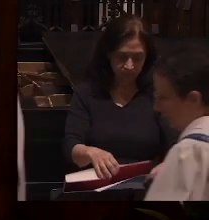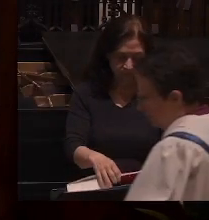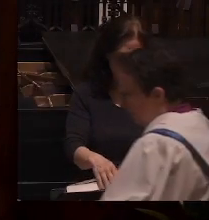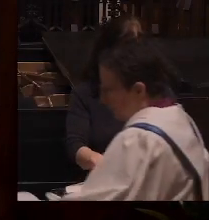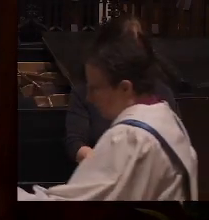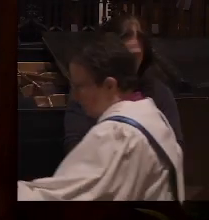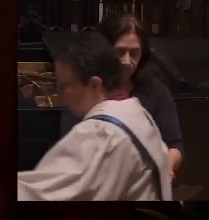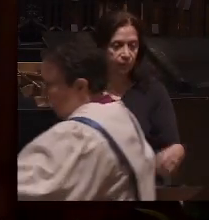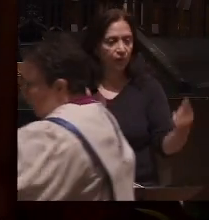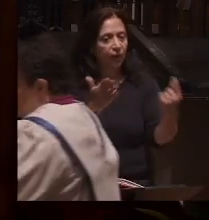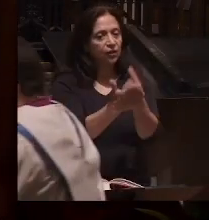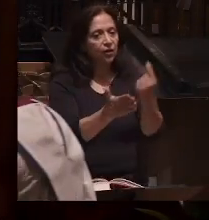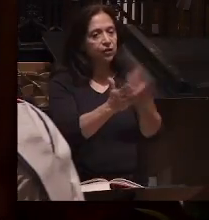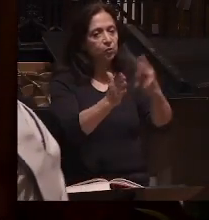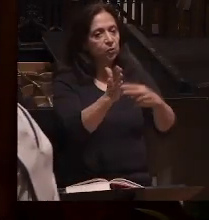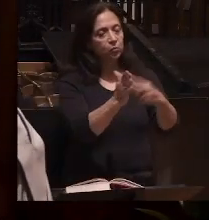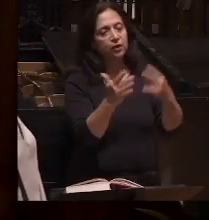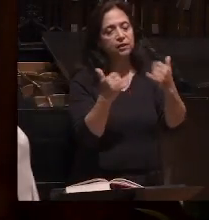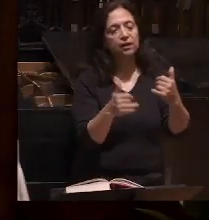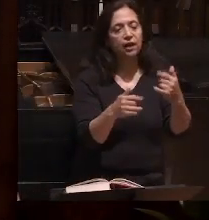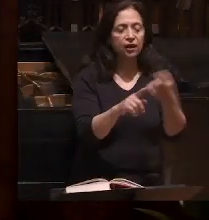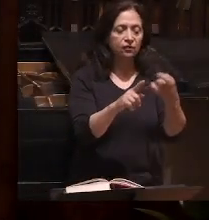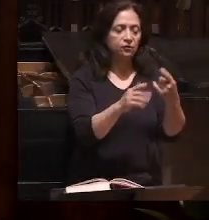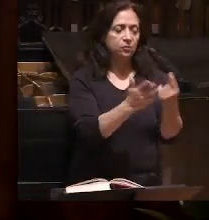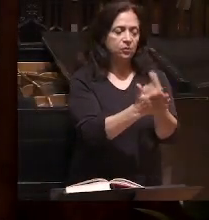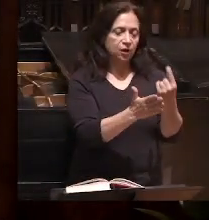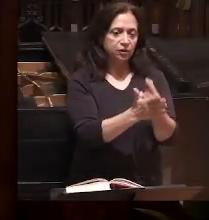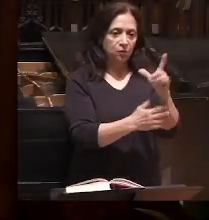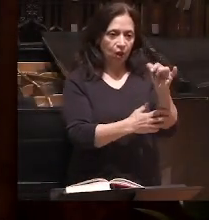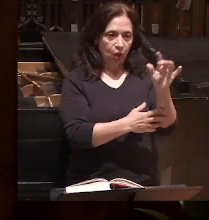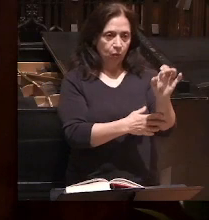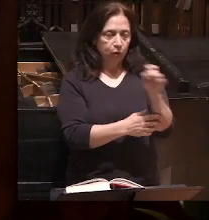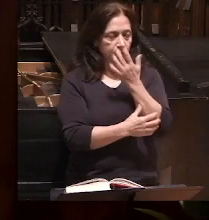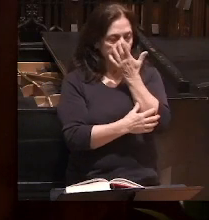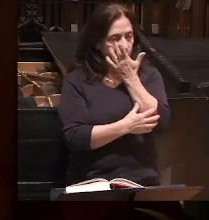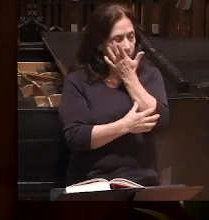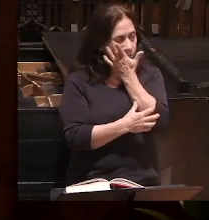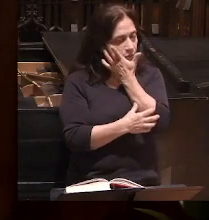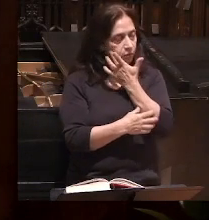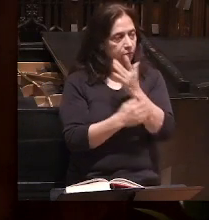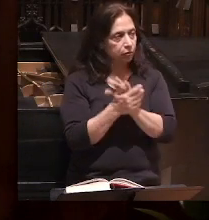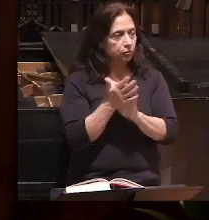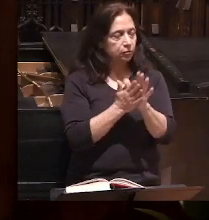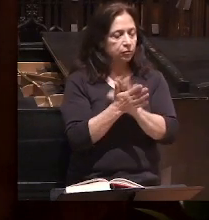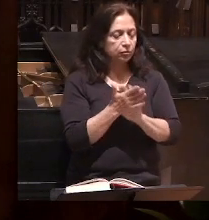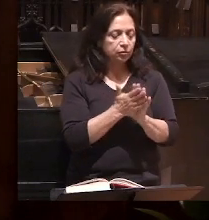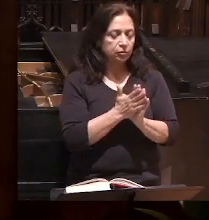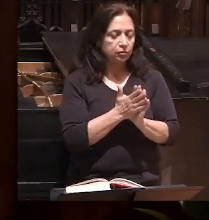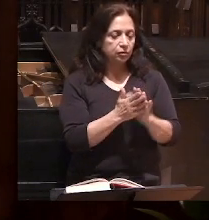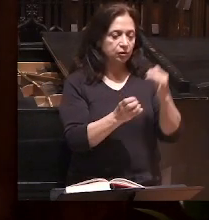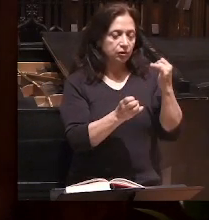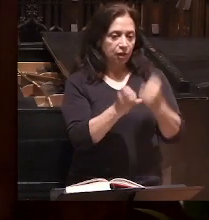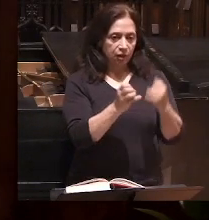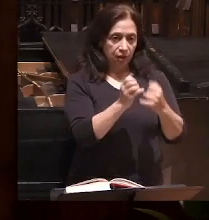Our gospel reading today is from the Gospel of Luke, and it's from the last chapter